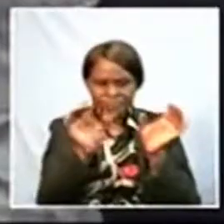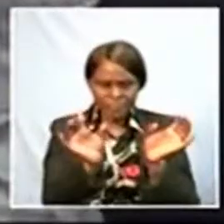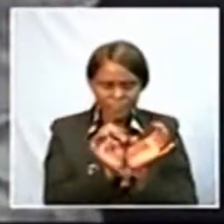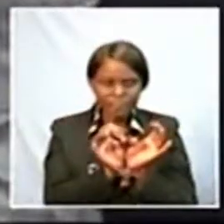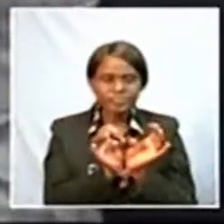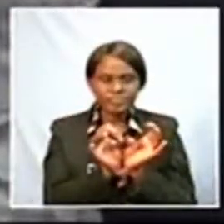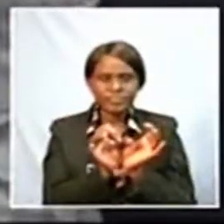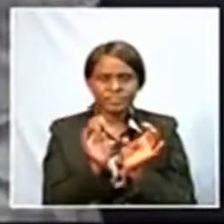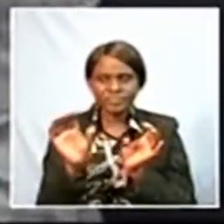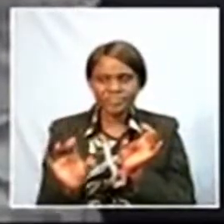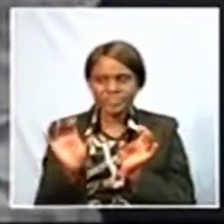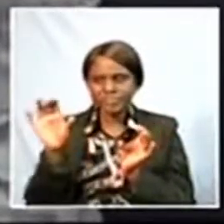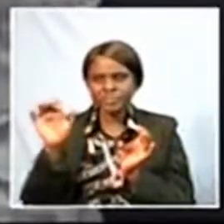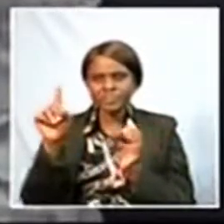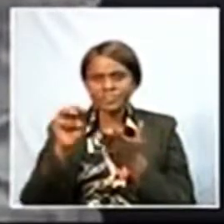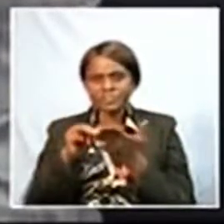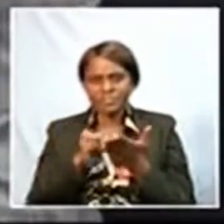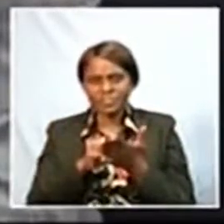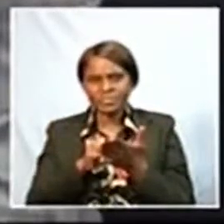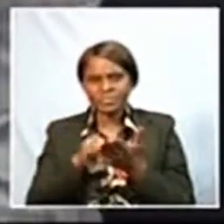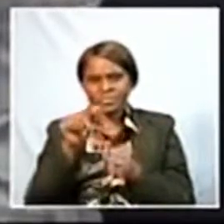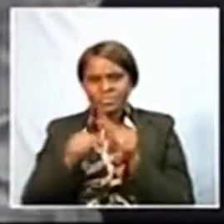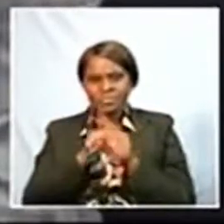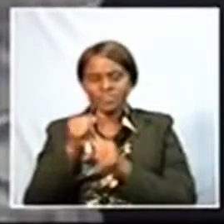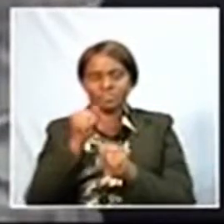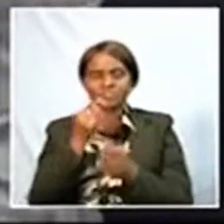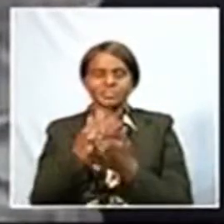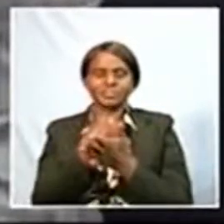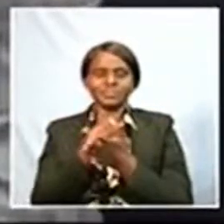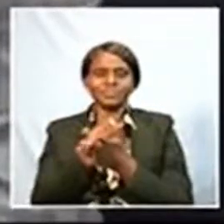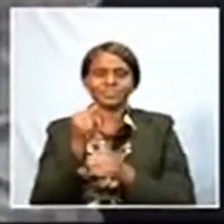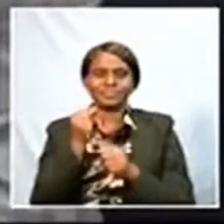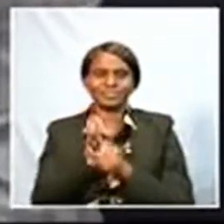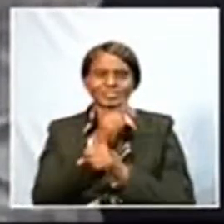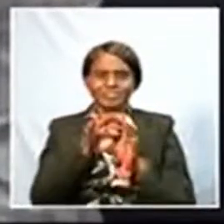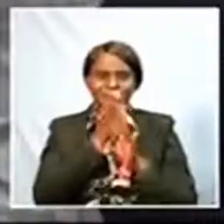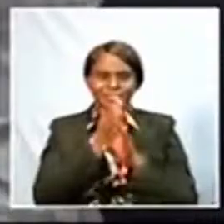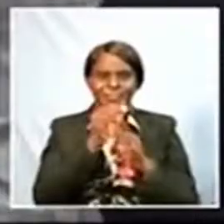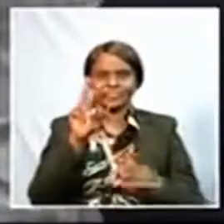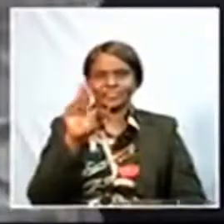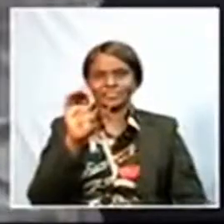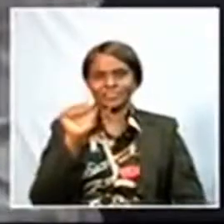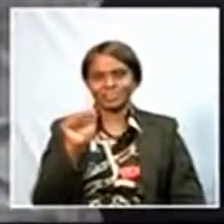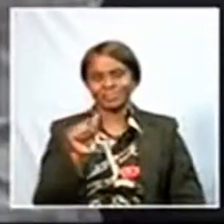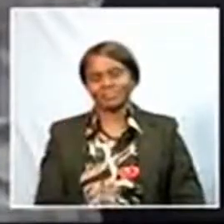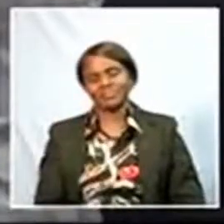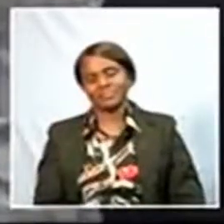should allocate 1 million kwacha every financial year towards RIA?